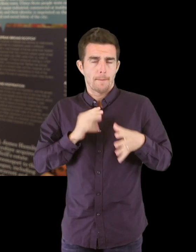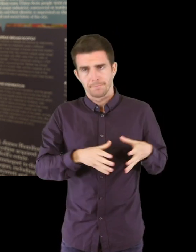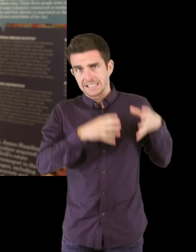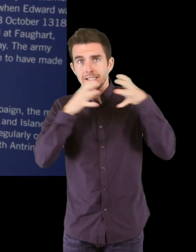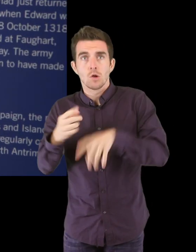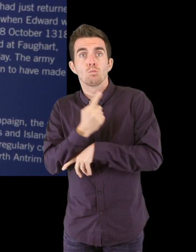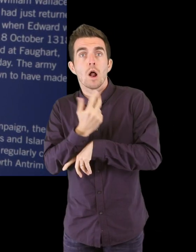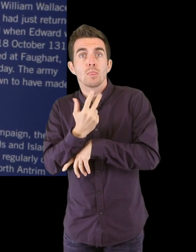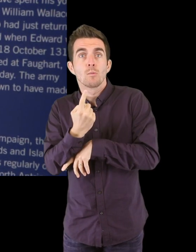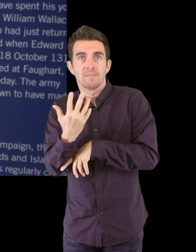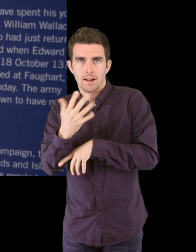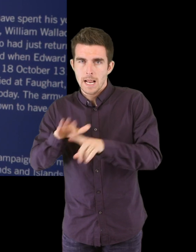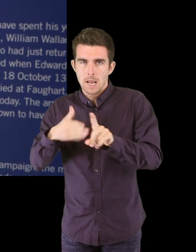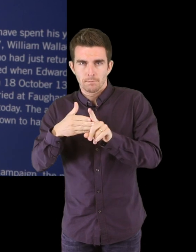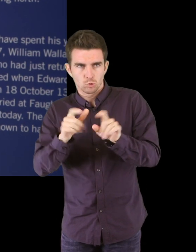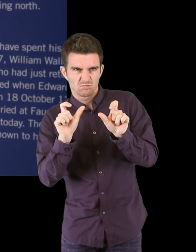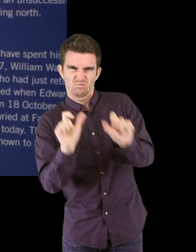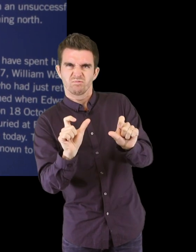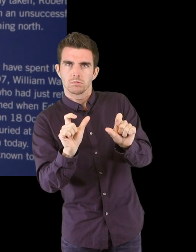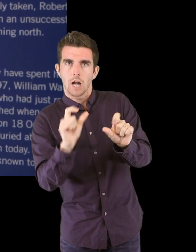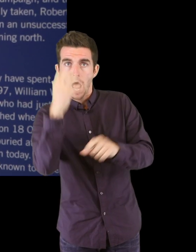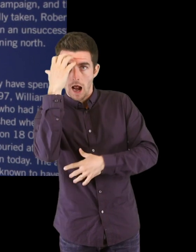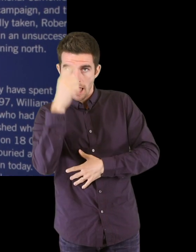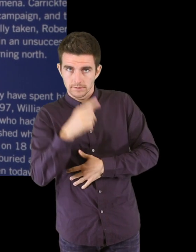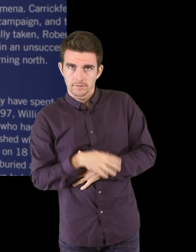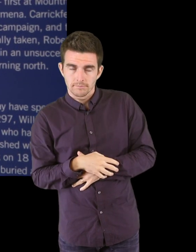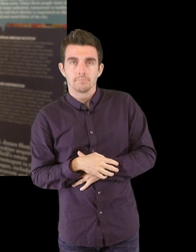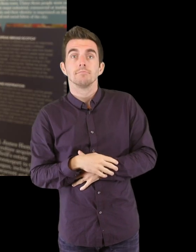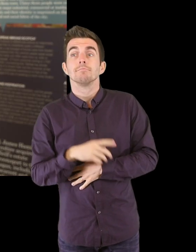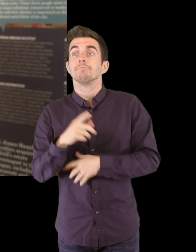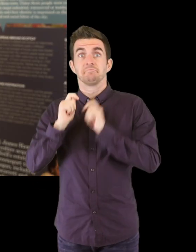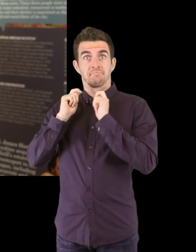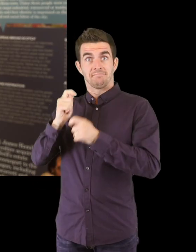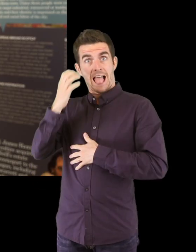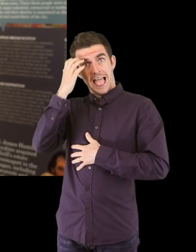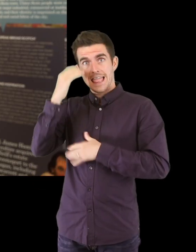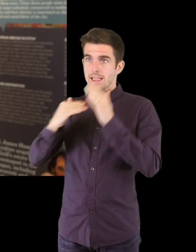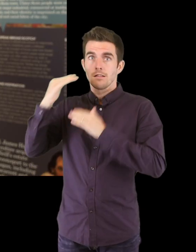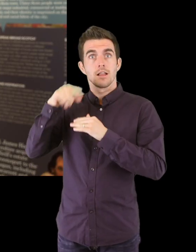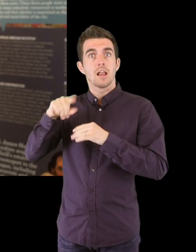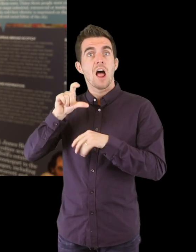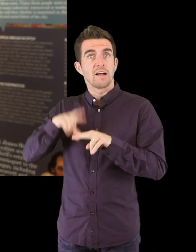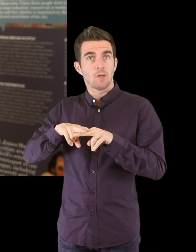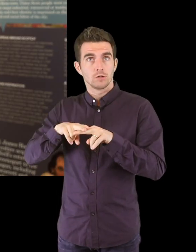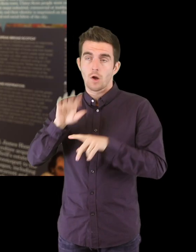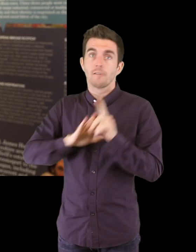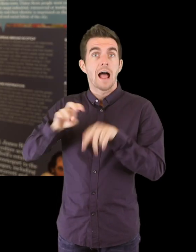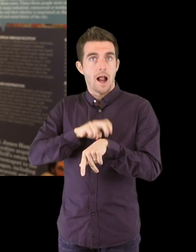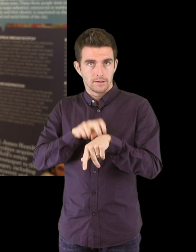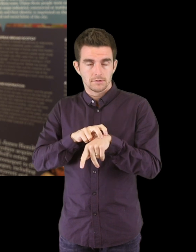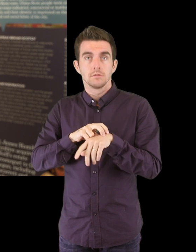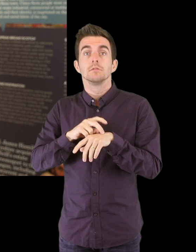aim of opening a second front against the English. Edward was crowned as the High King of Ireland at Carrickfergus, and